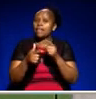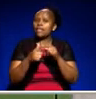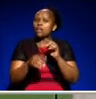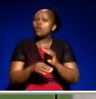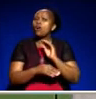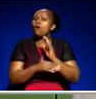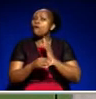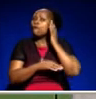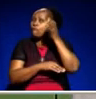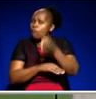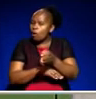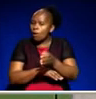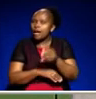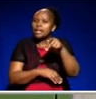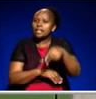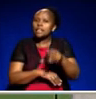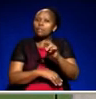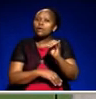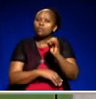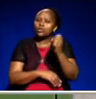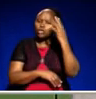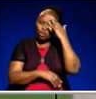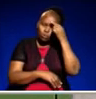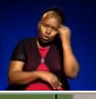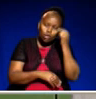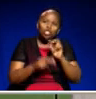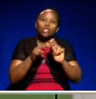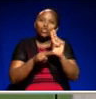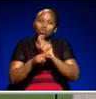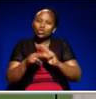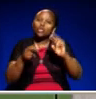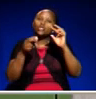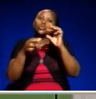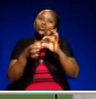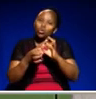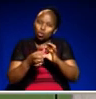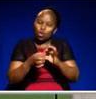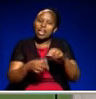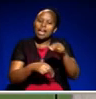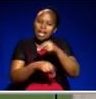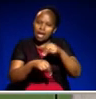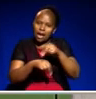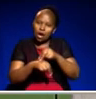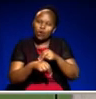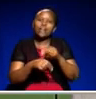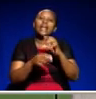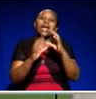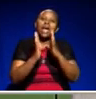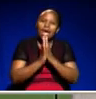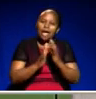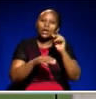forward is a preposition because it is used to join nouns and pronouns in